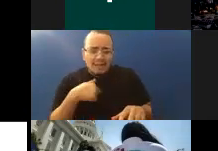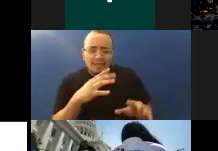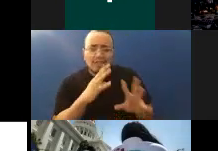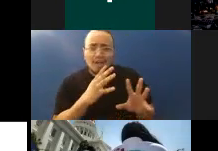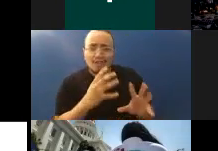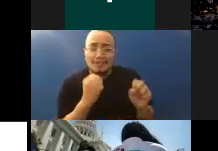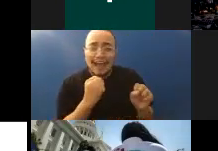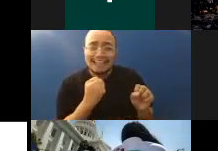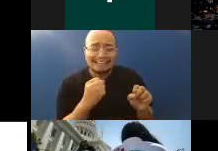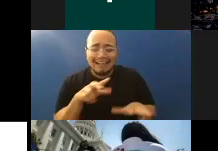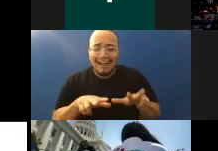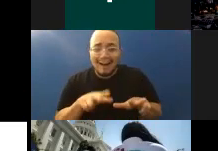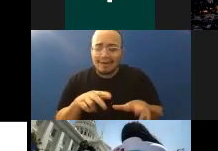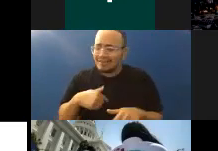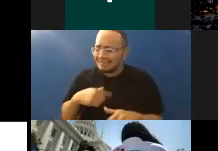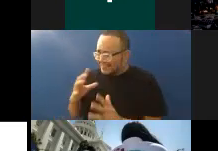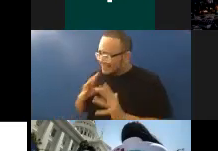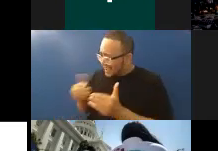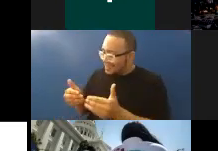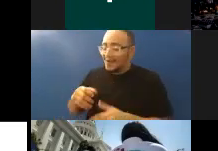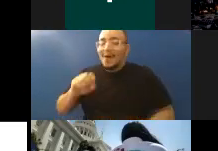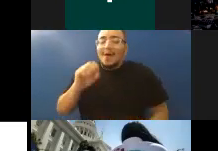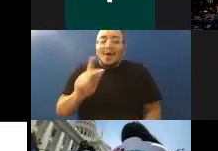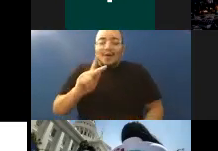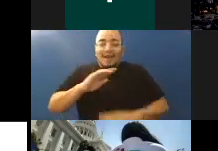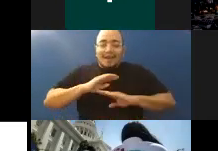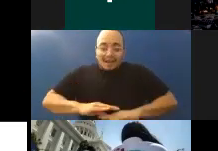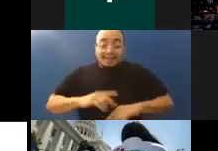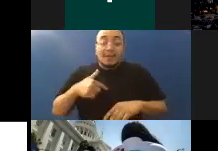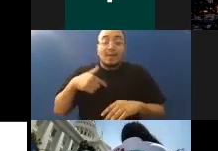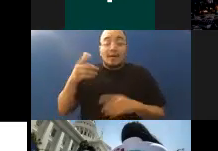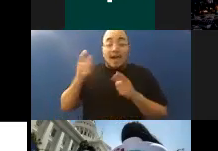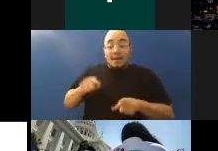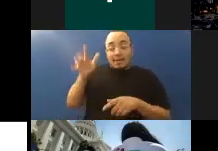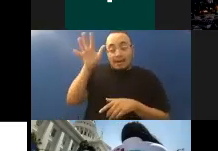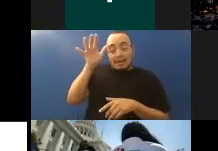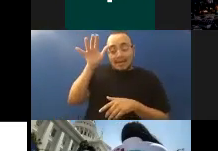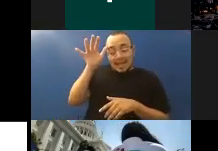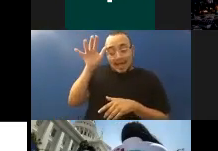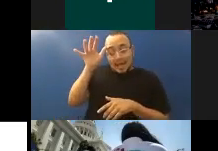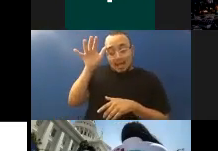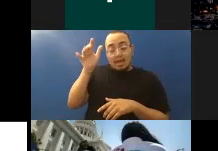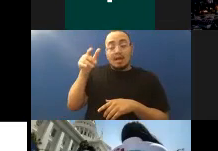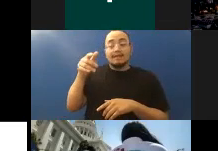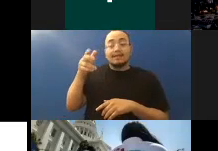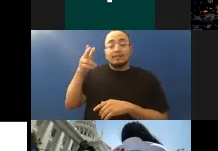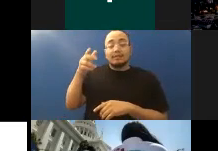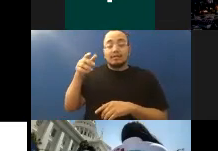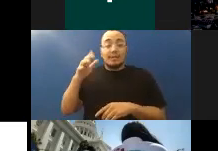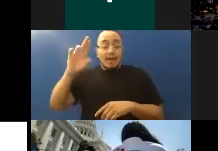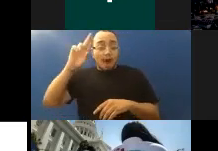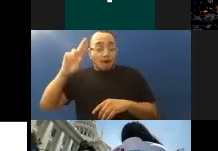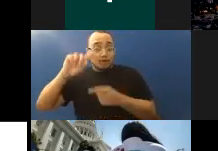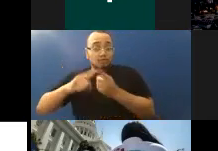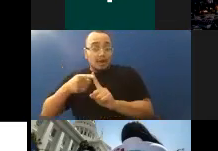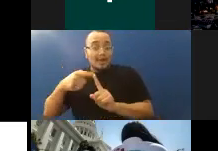fine. You're fine. Okay. So my dad shot my uncle's friend 7 times, and me and my siblings witnessed it.